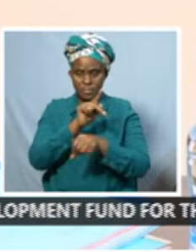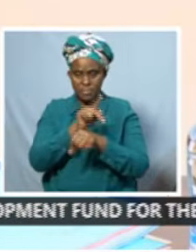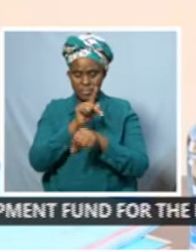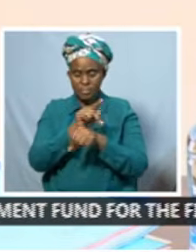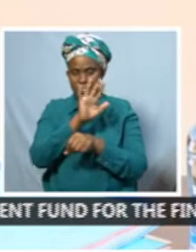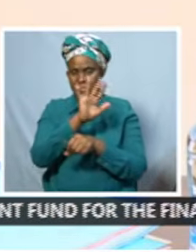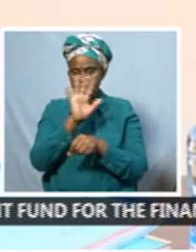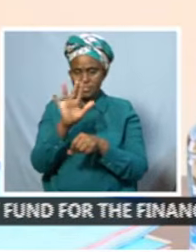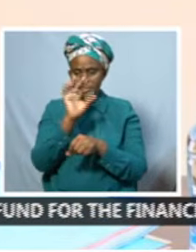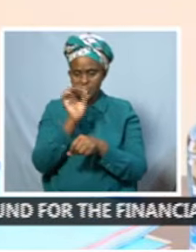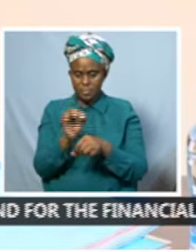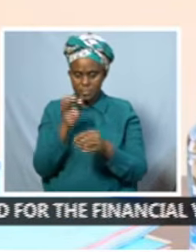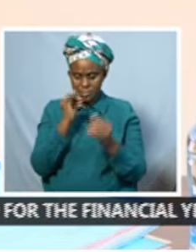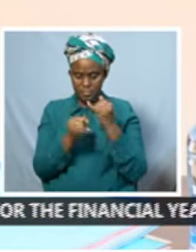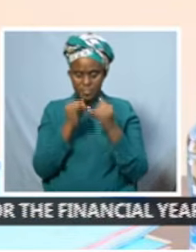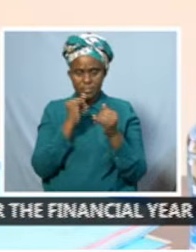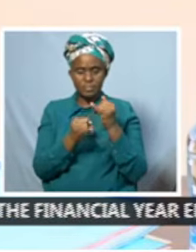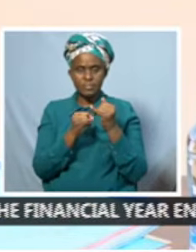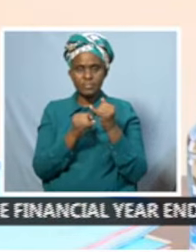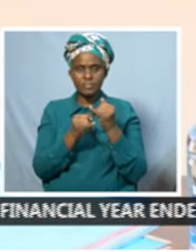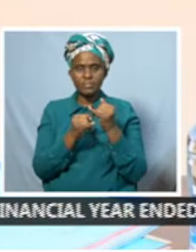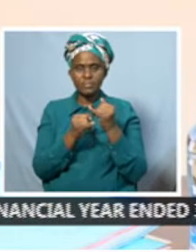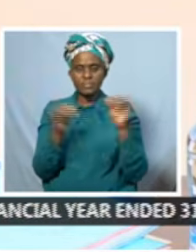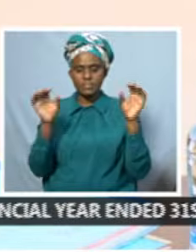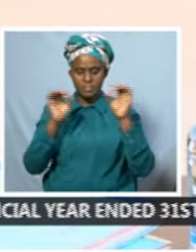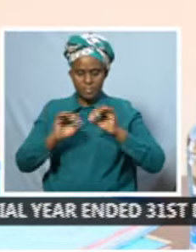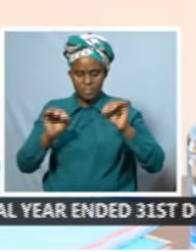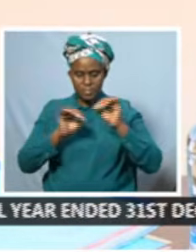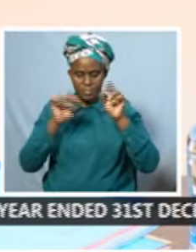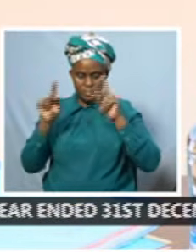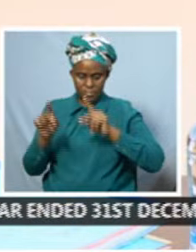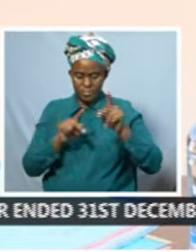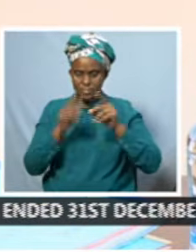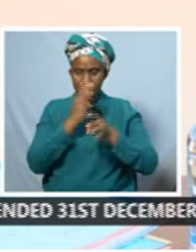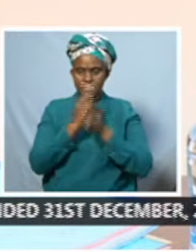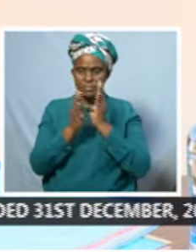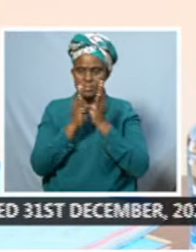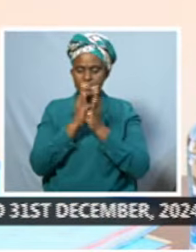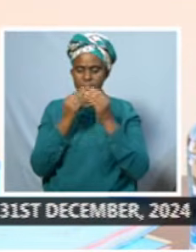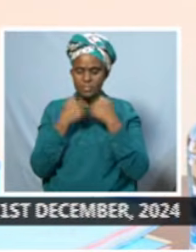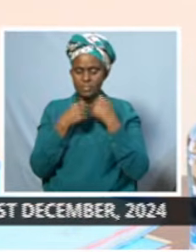at 55% complete. The non-performance of the contractor has